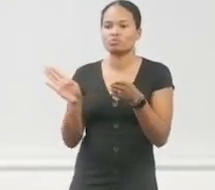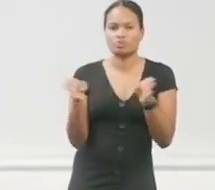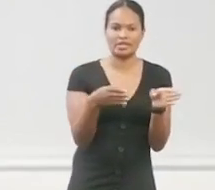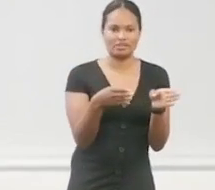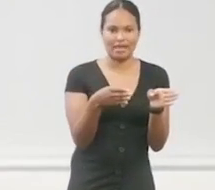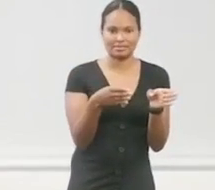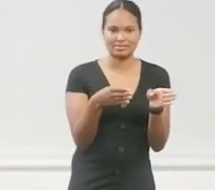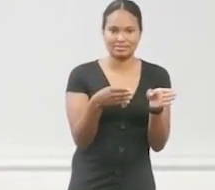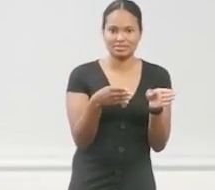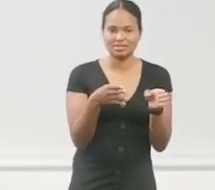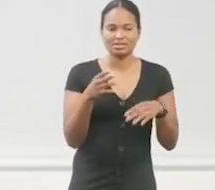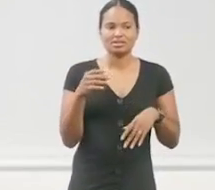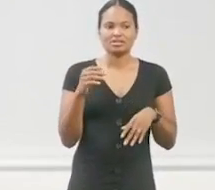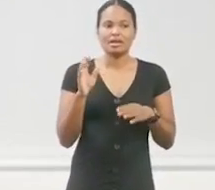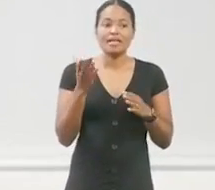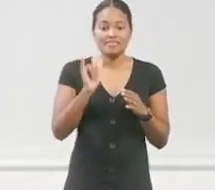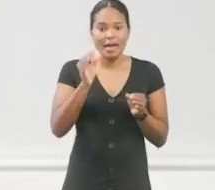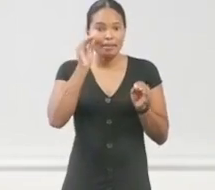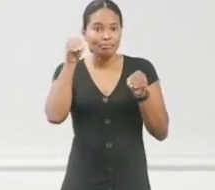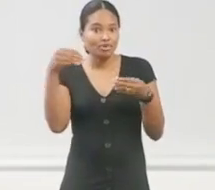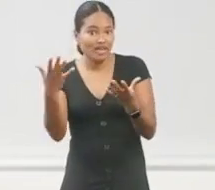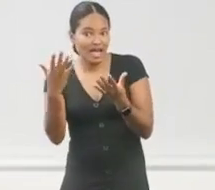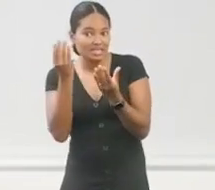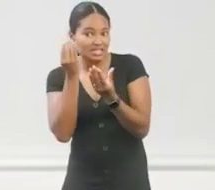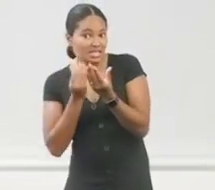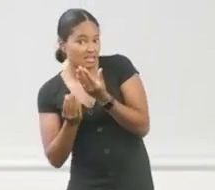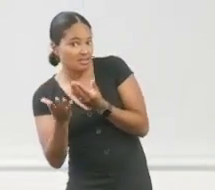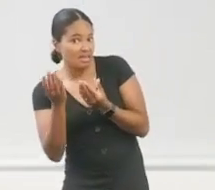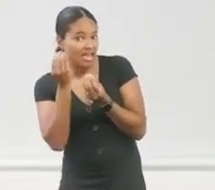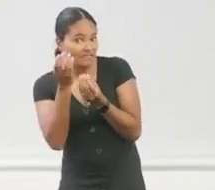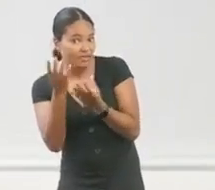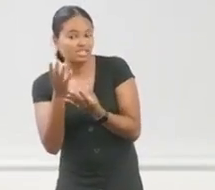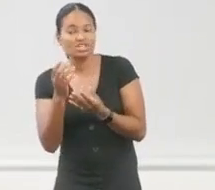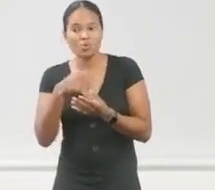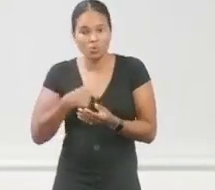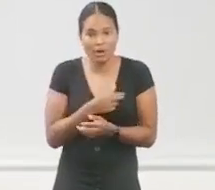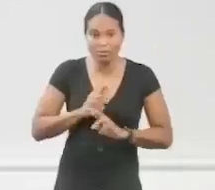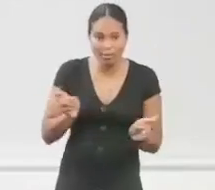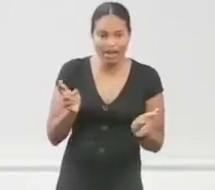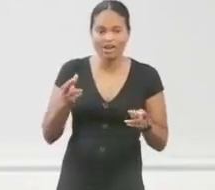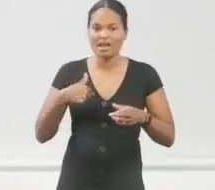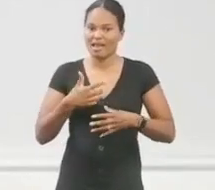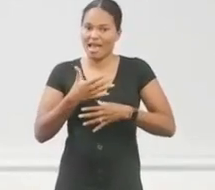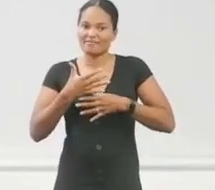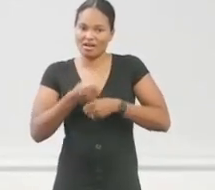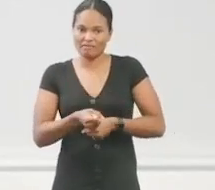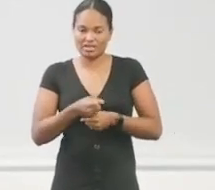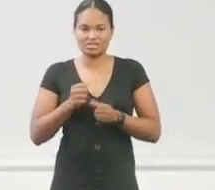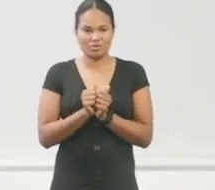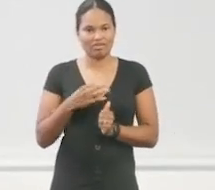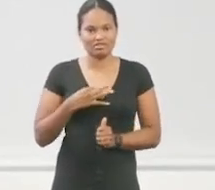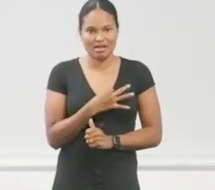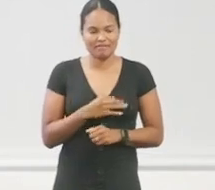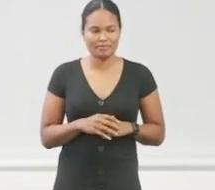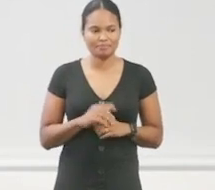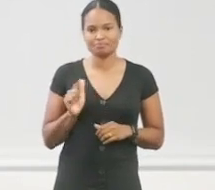gives insights that we've got this, we're prepared, and you can have confidence in our staff. And I think that goes on top too. Just make sure